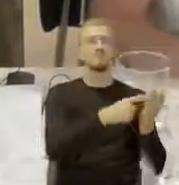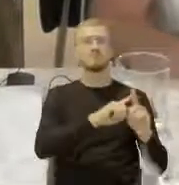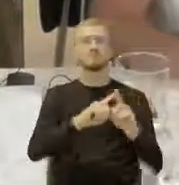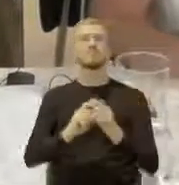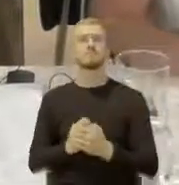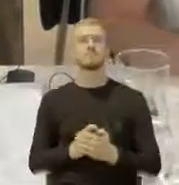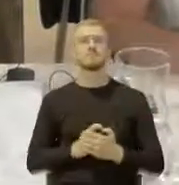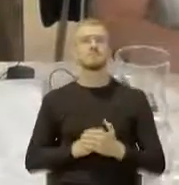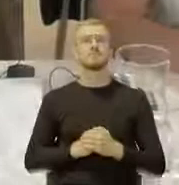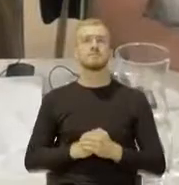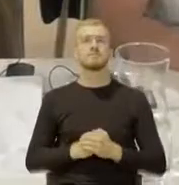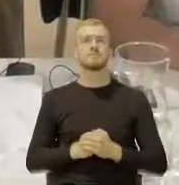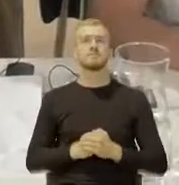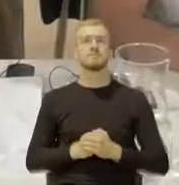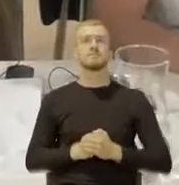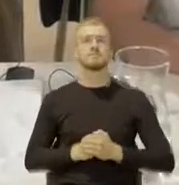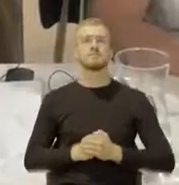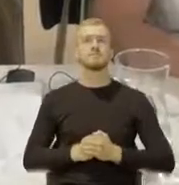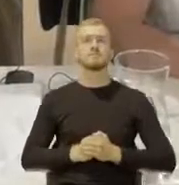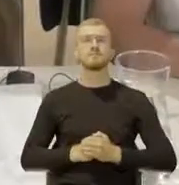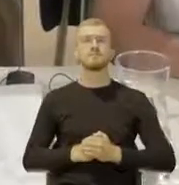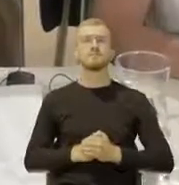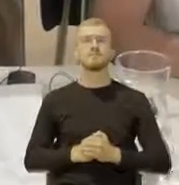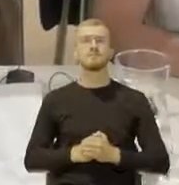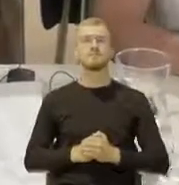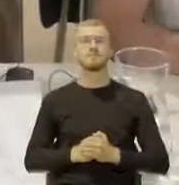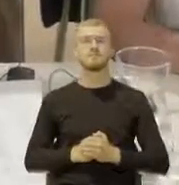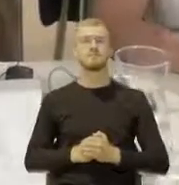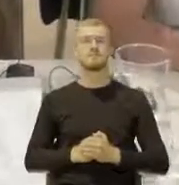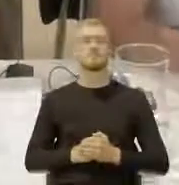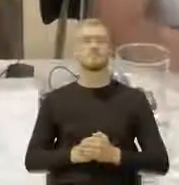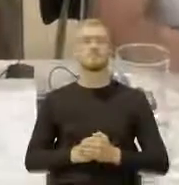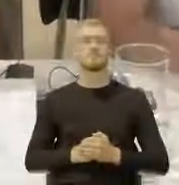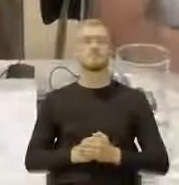have a joint declaration on